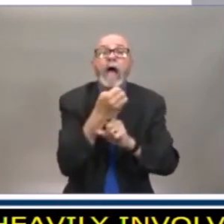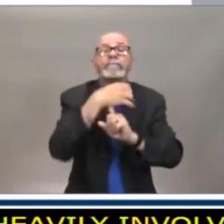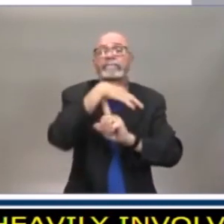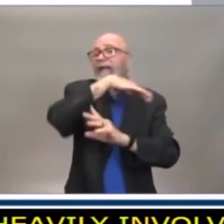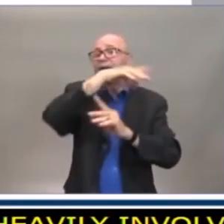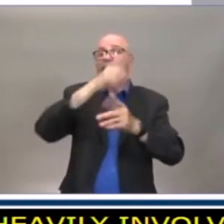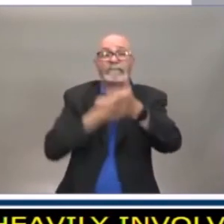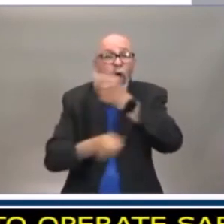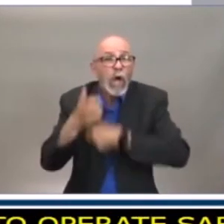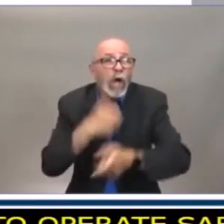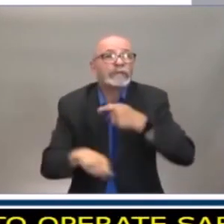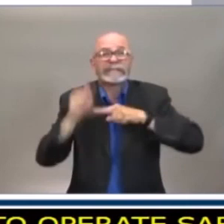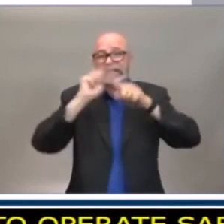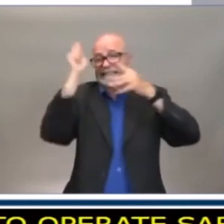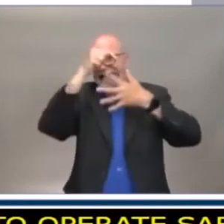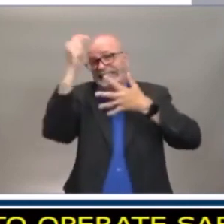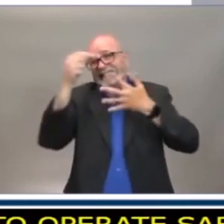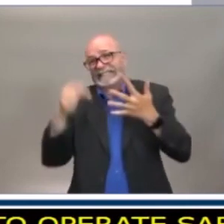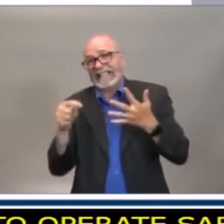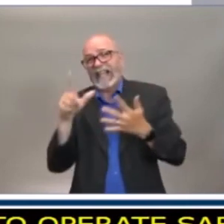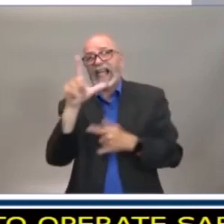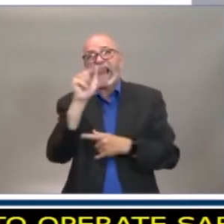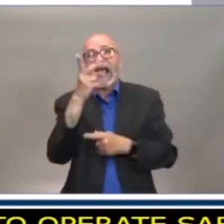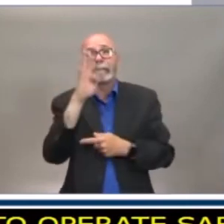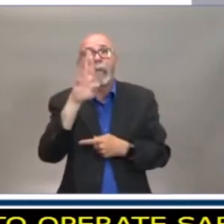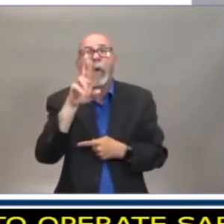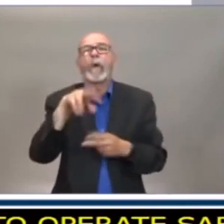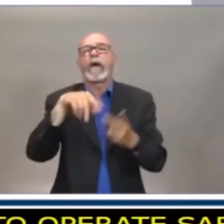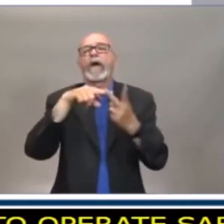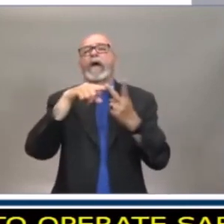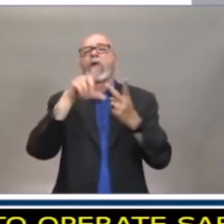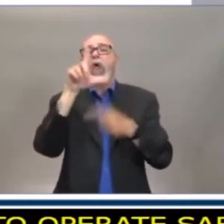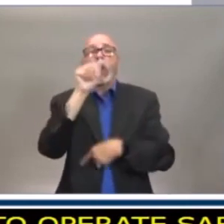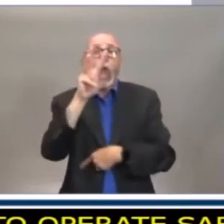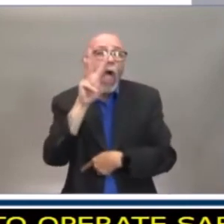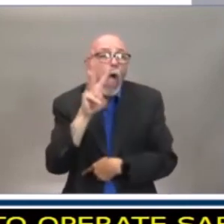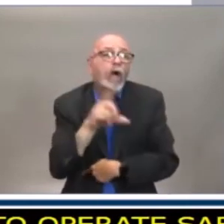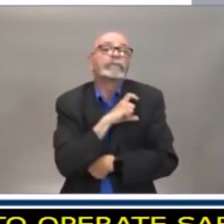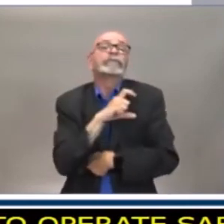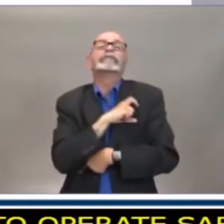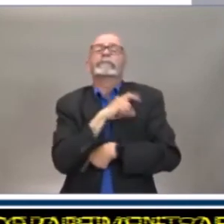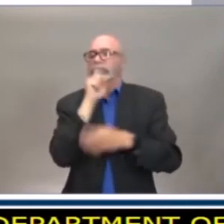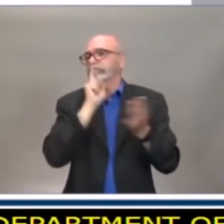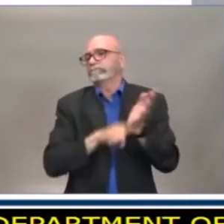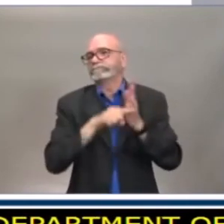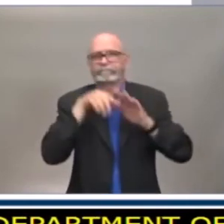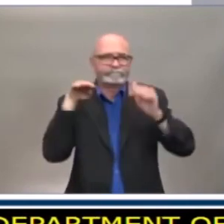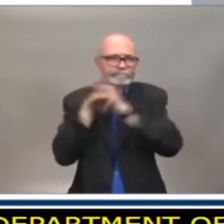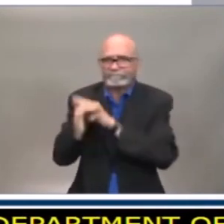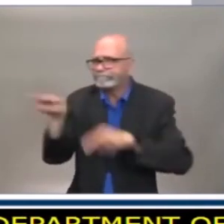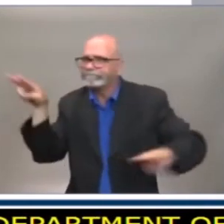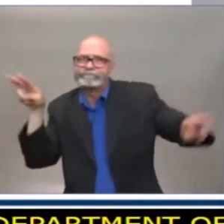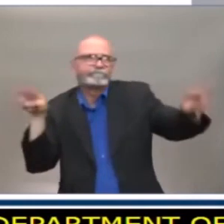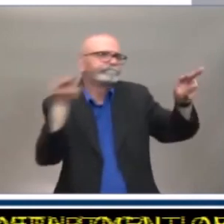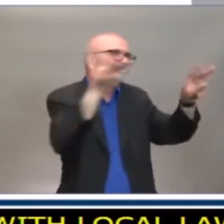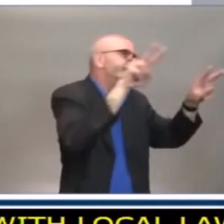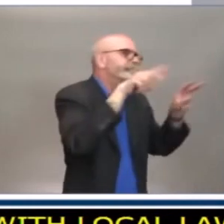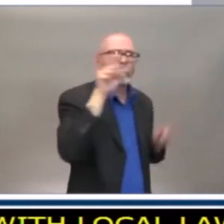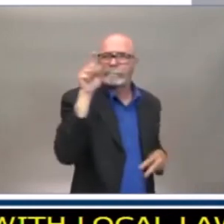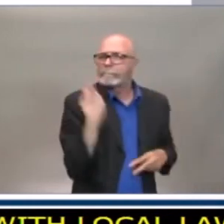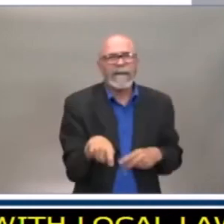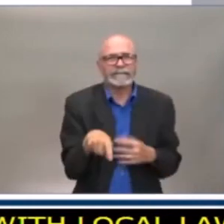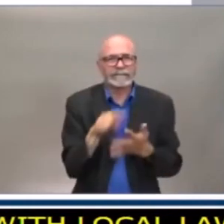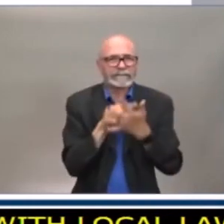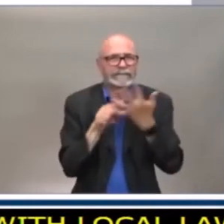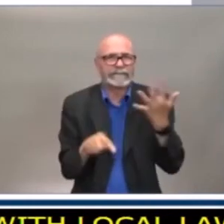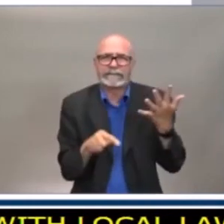local law enforcement to do both checks ahead of time and ongoing monitoring in general for the fishing industry with a specific